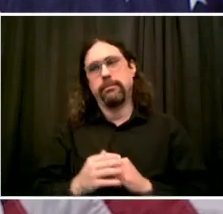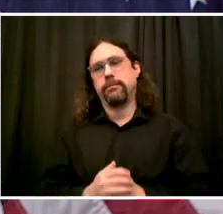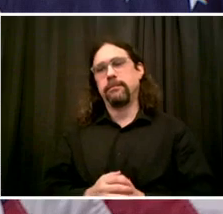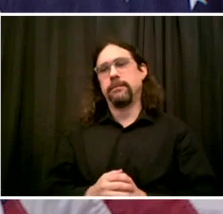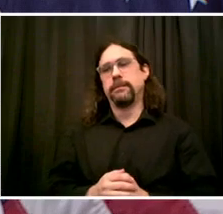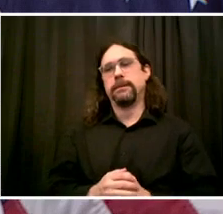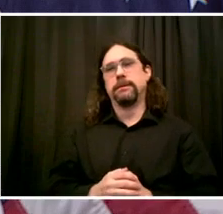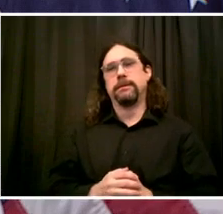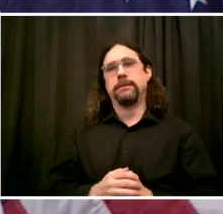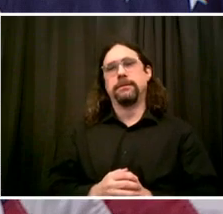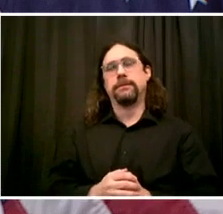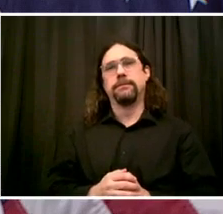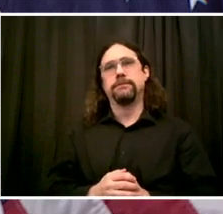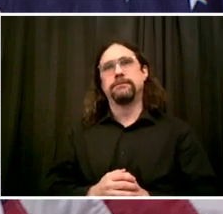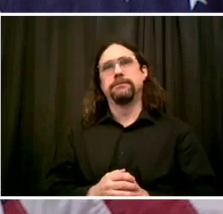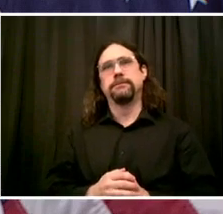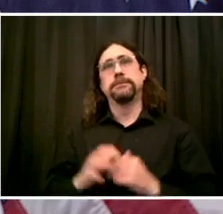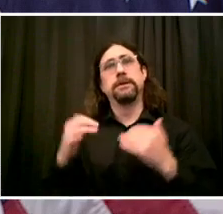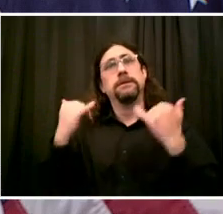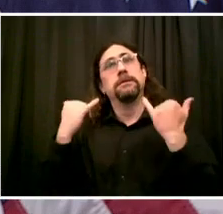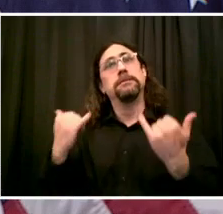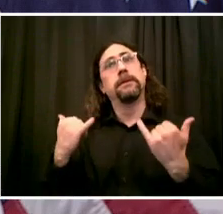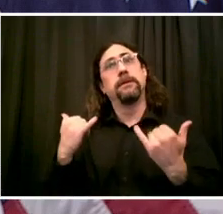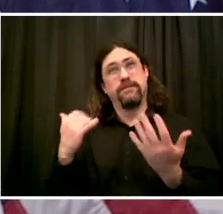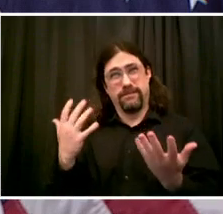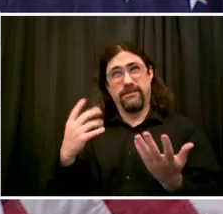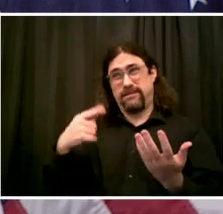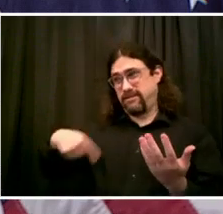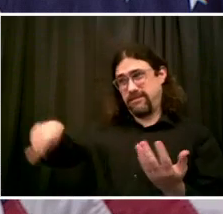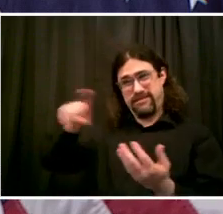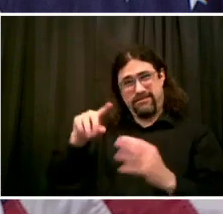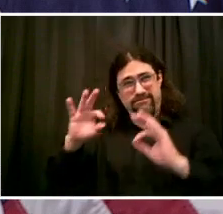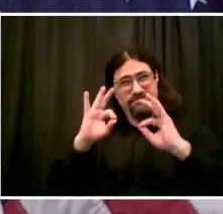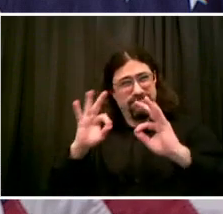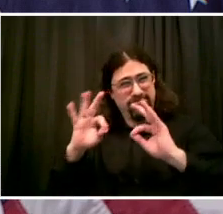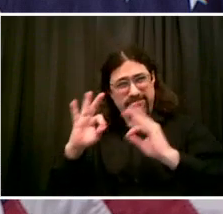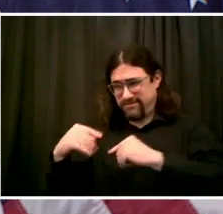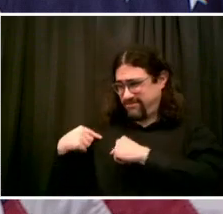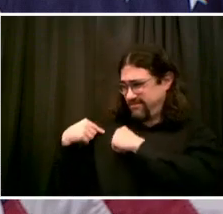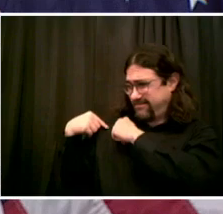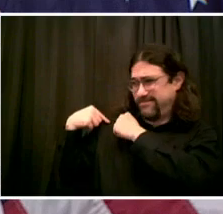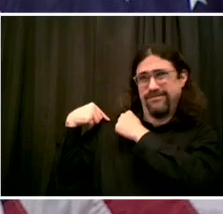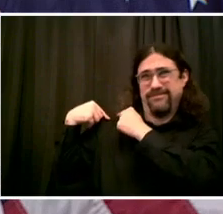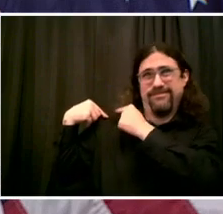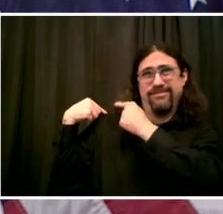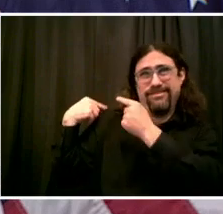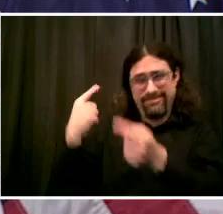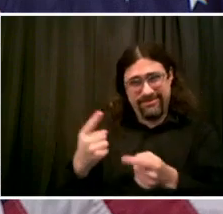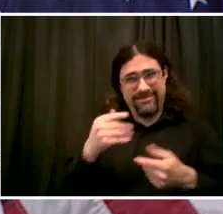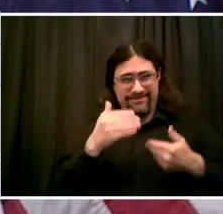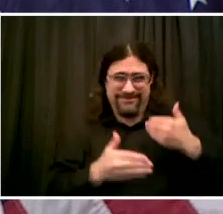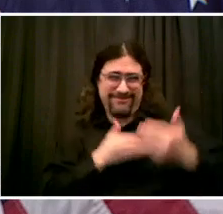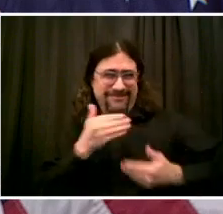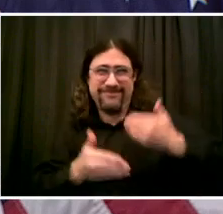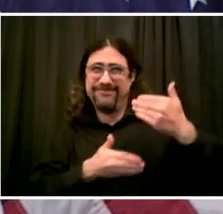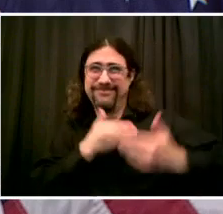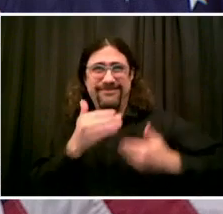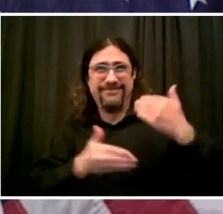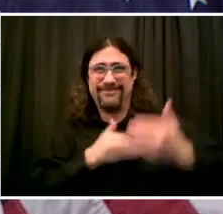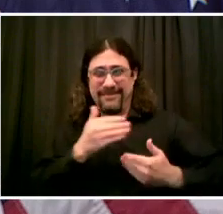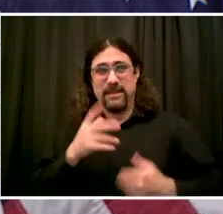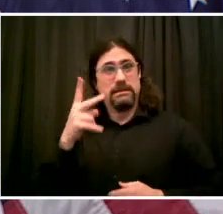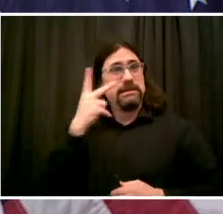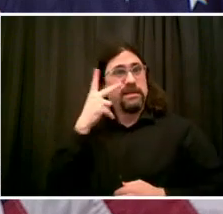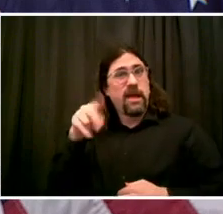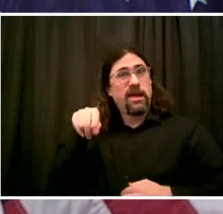to a stronger place, to go on the offensive, to do the things that will contain this disease further and move us towards a